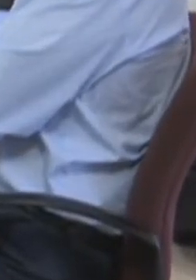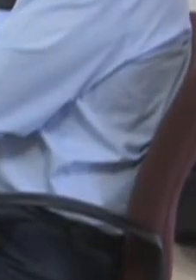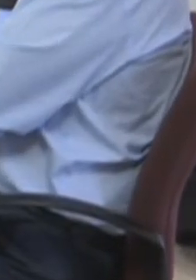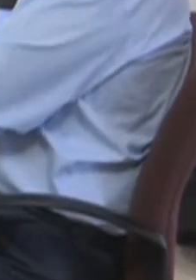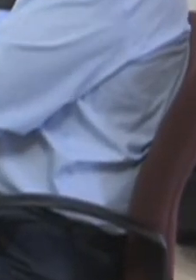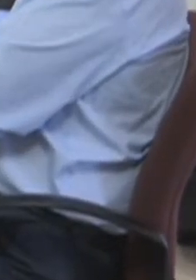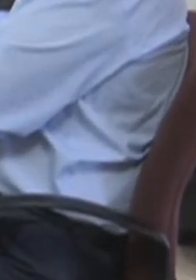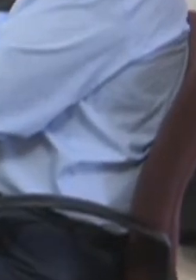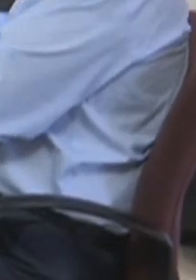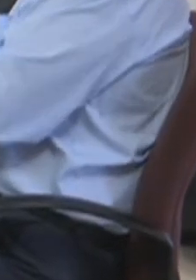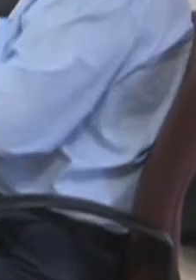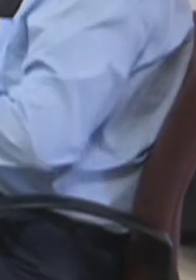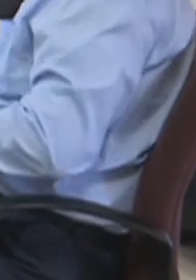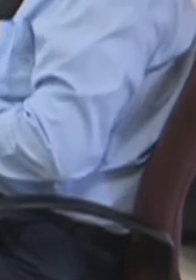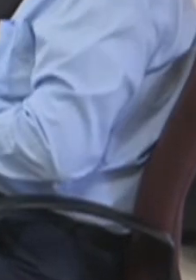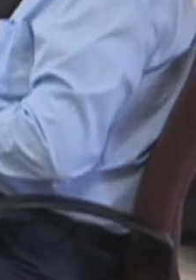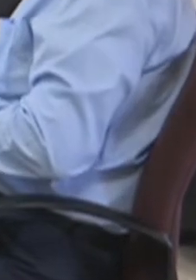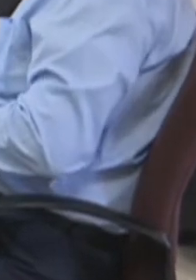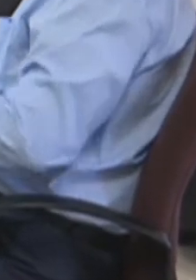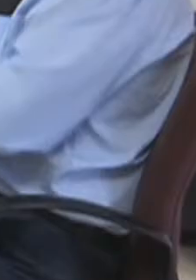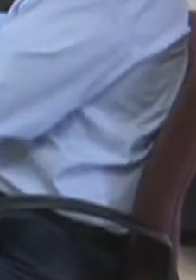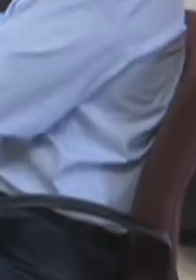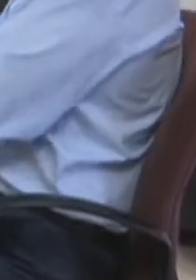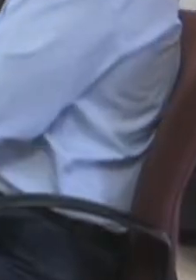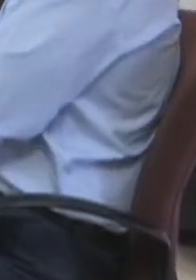In view of the interdict, the